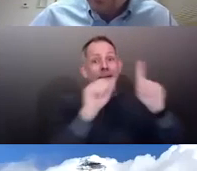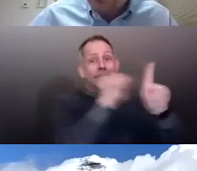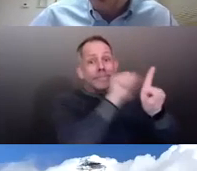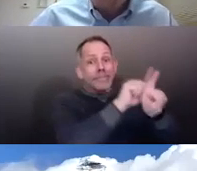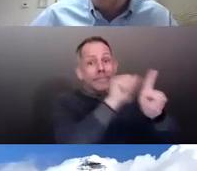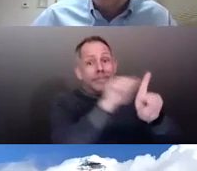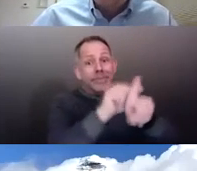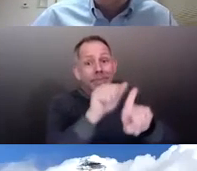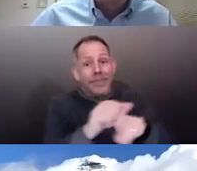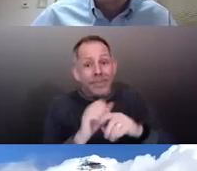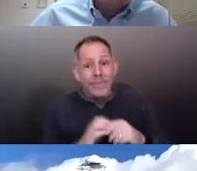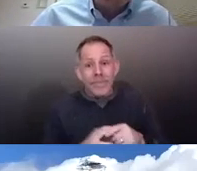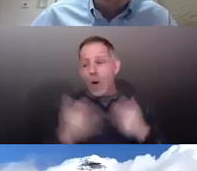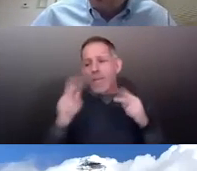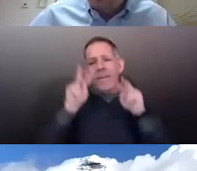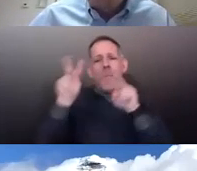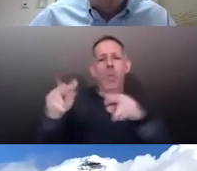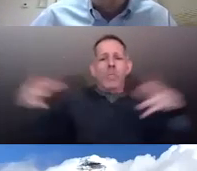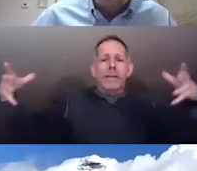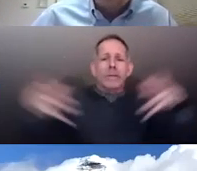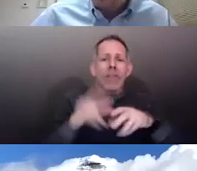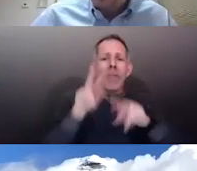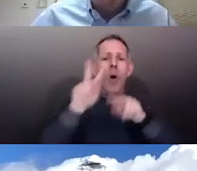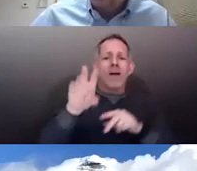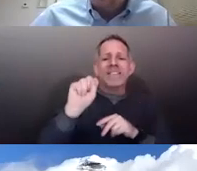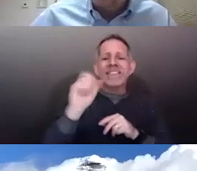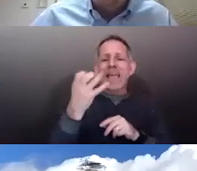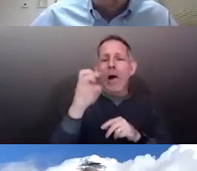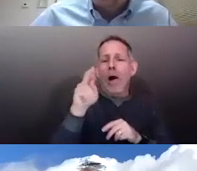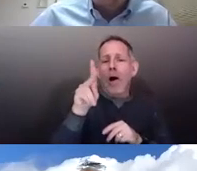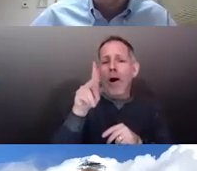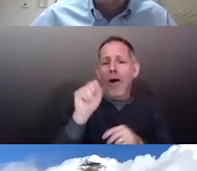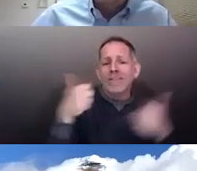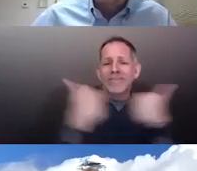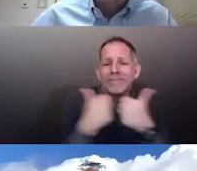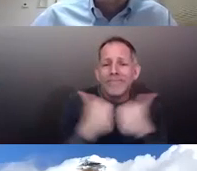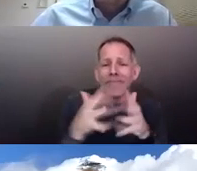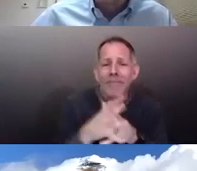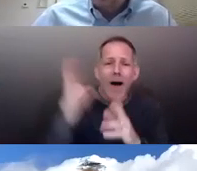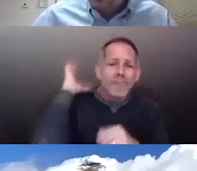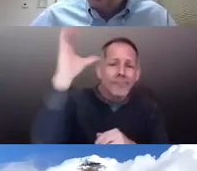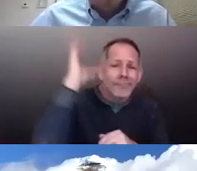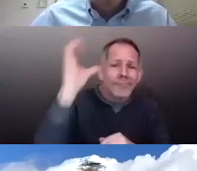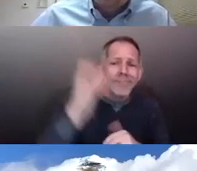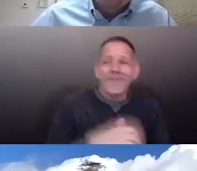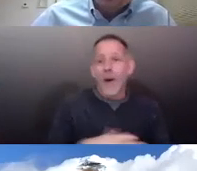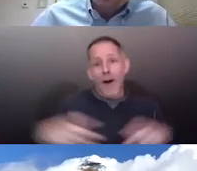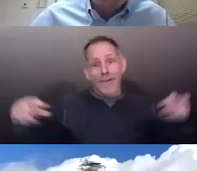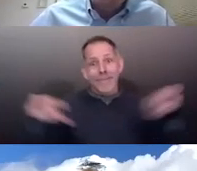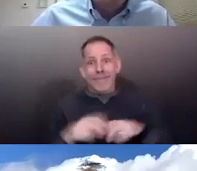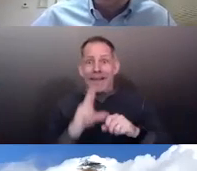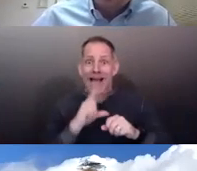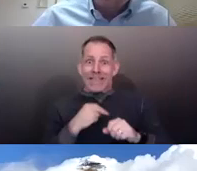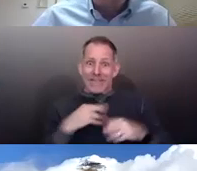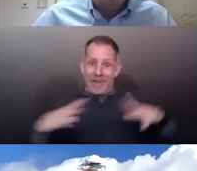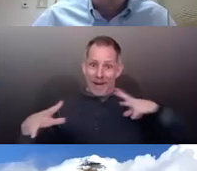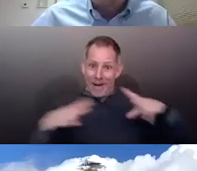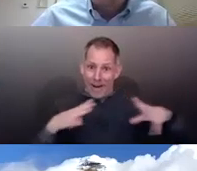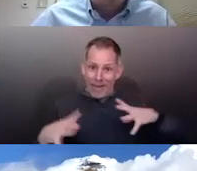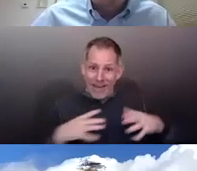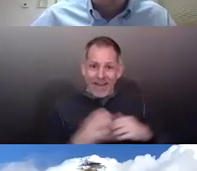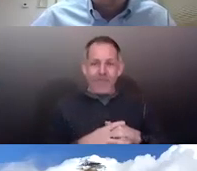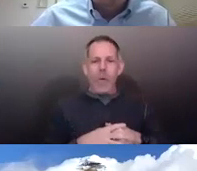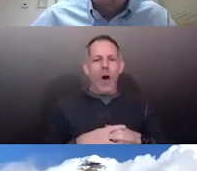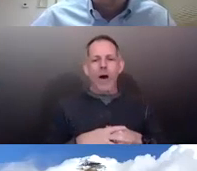Thanksgiving holidays, and the winter, Christmas and other winter holidays online. And we'll be looking at those